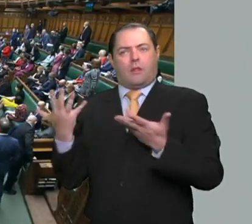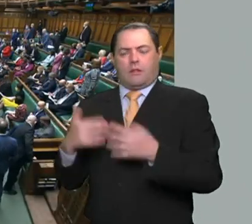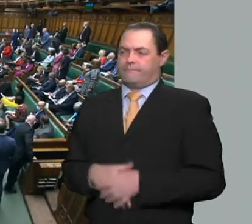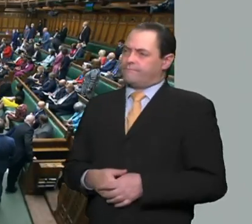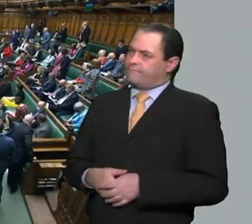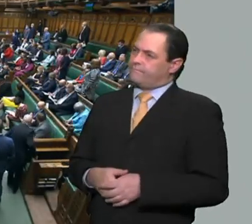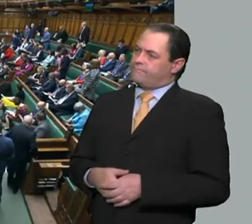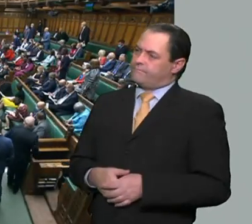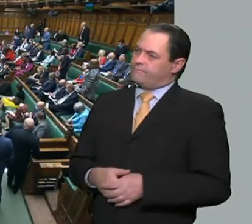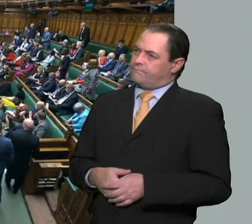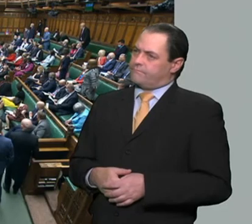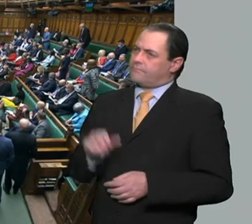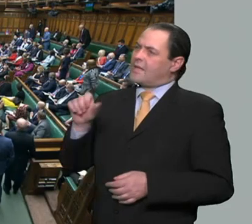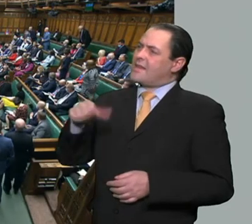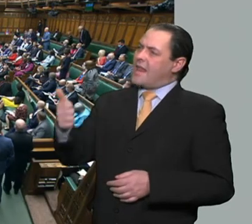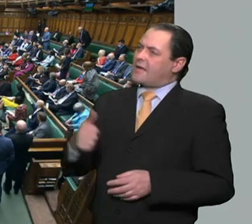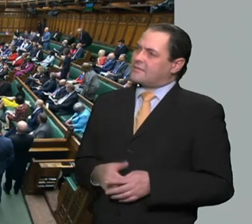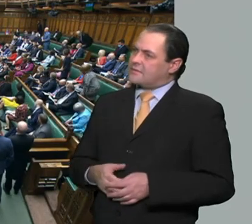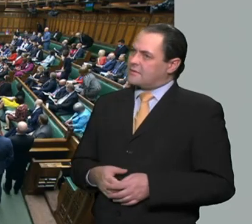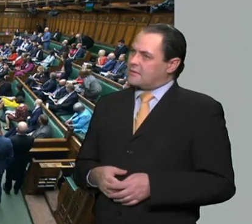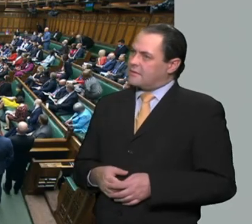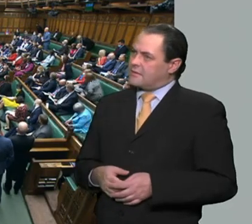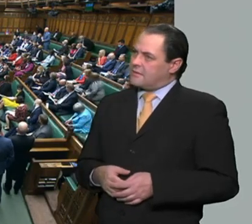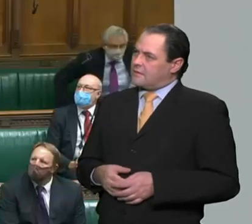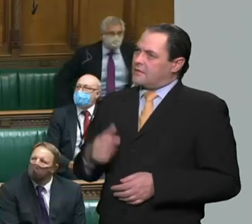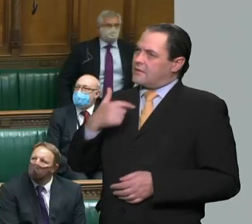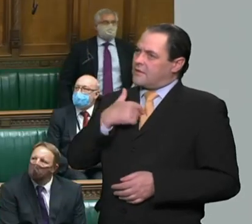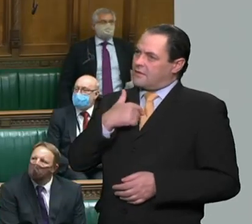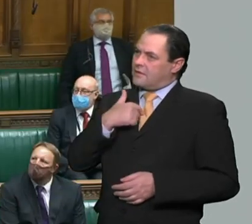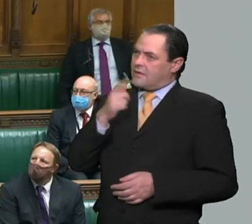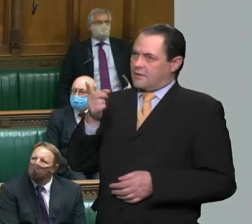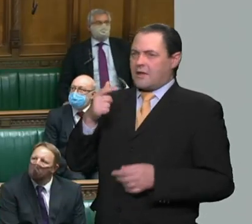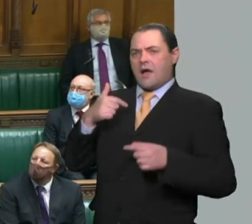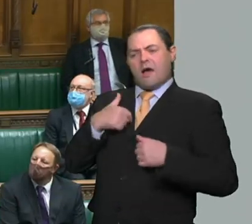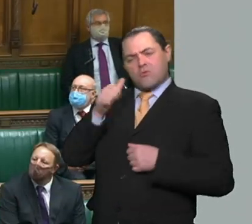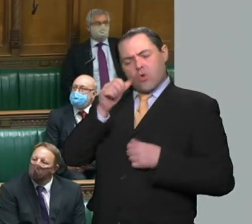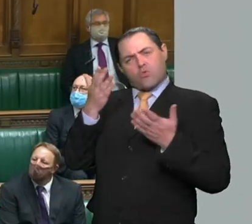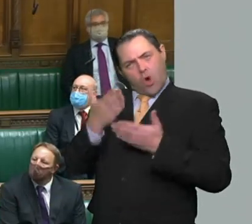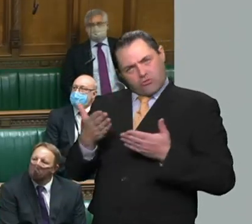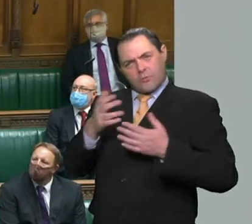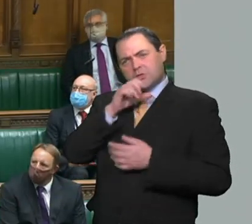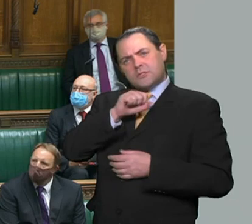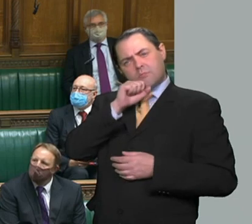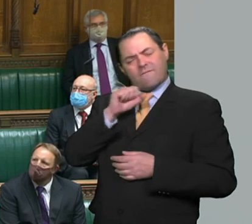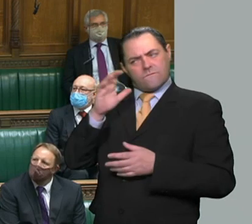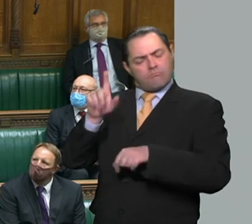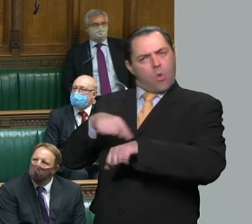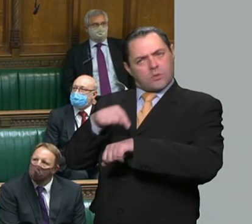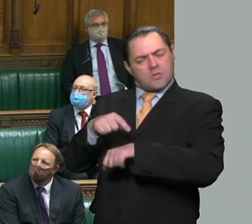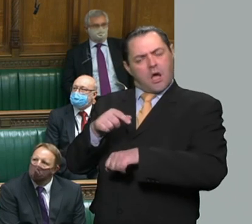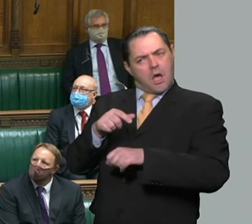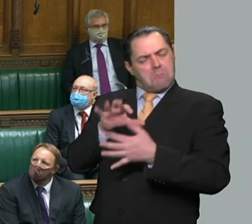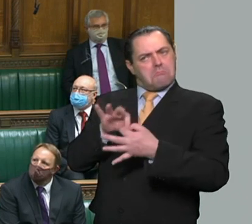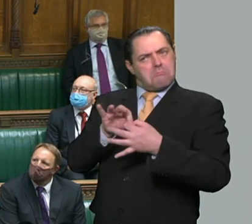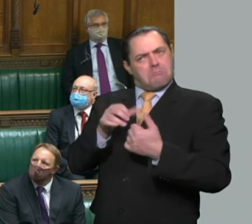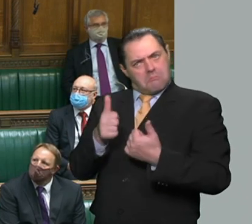Mr. Speaker, I've known the honourable gentleman for some time and always got on quite well with him. He represents